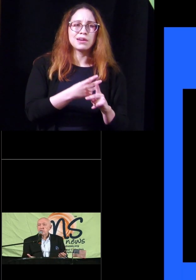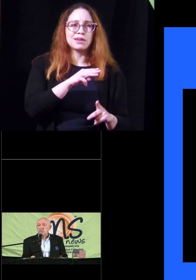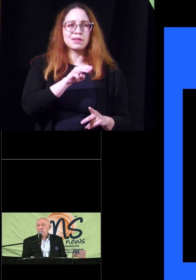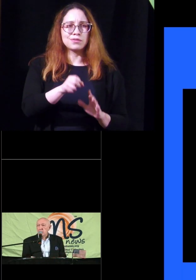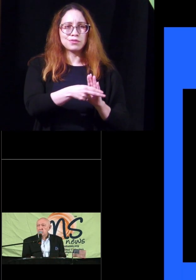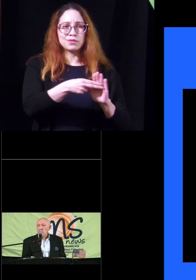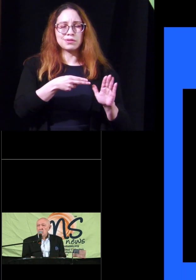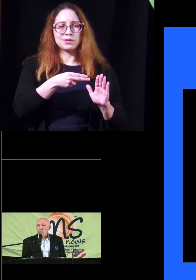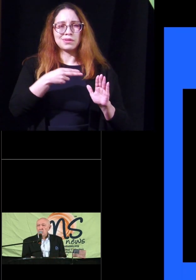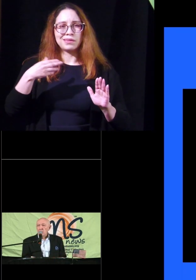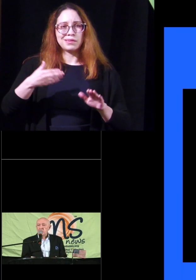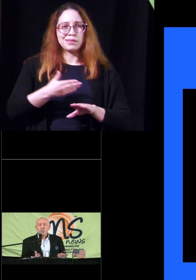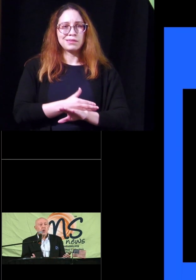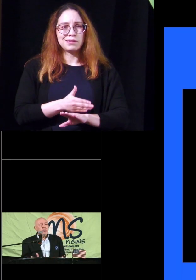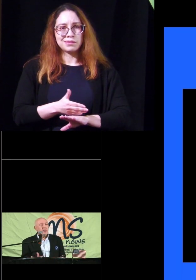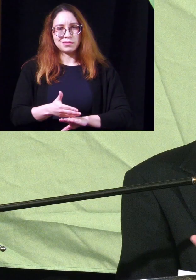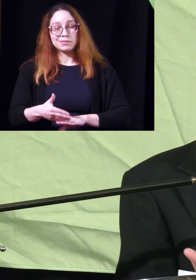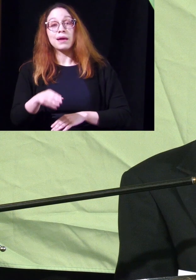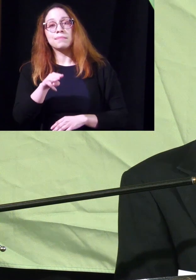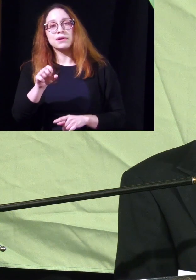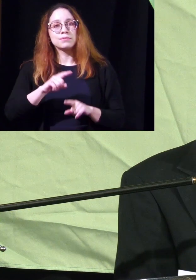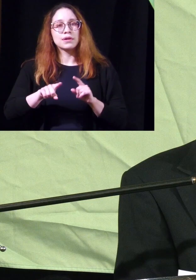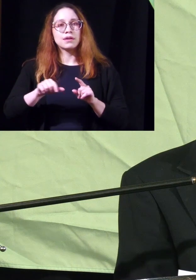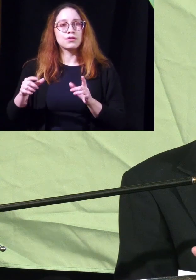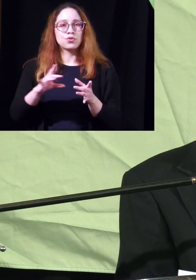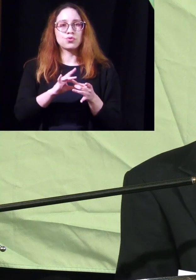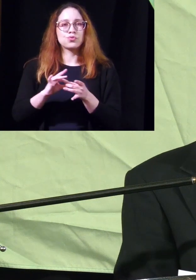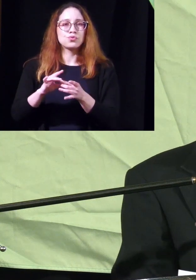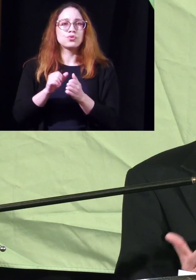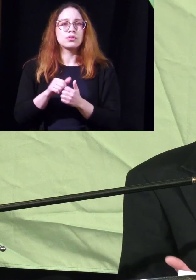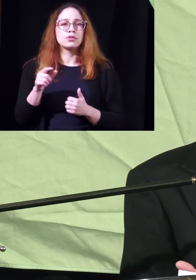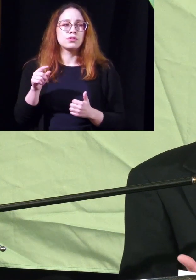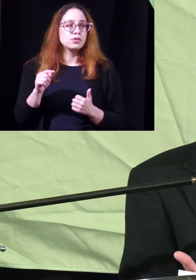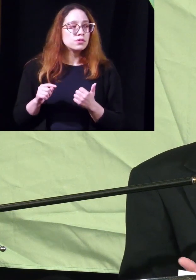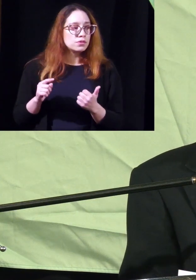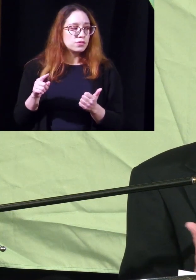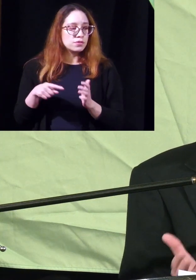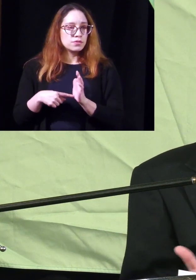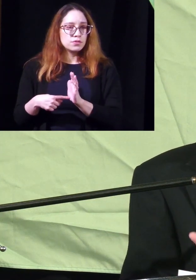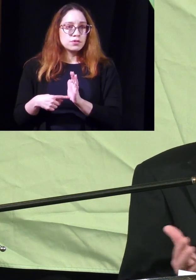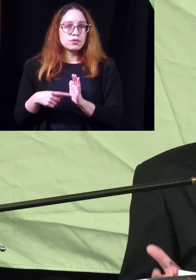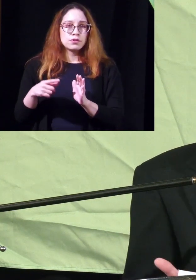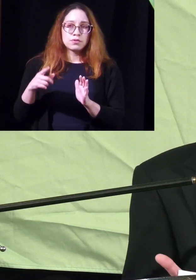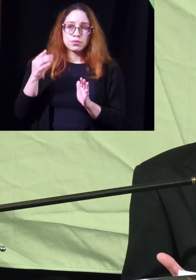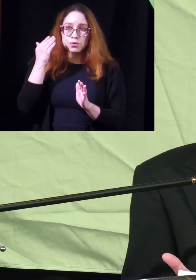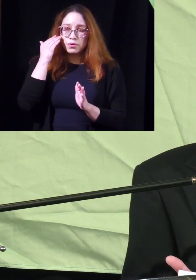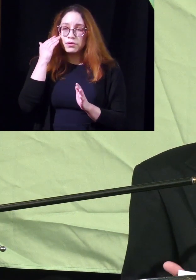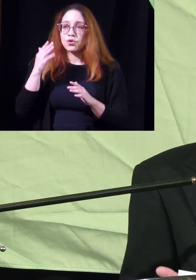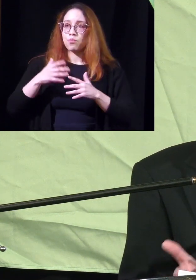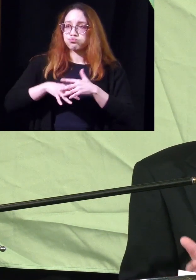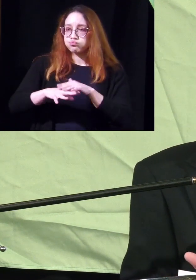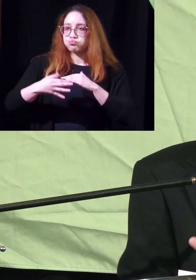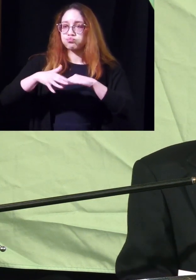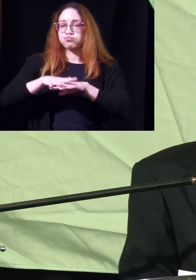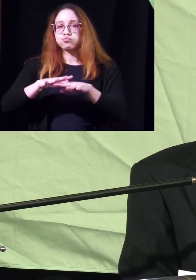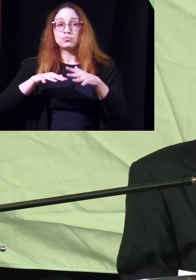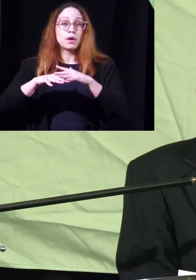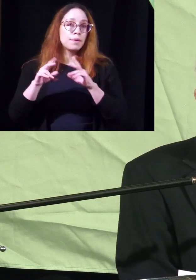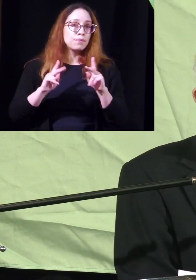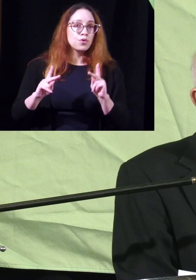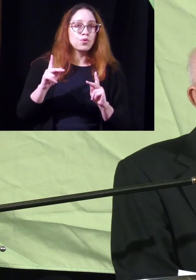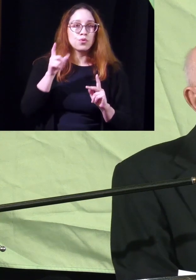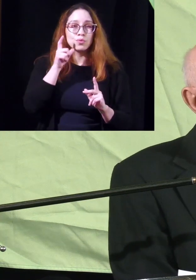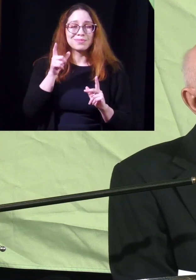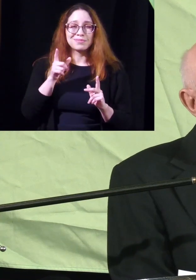labeled progressive MS. But there is more overlap between those forms. Actually, the more we know about MS, the more we know there's some overlap. In other words, people that